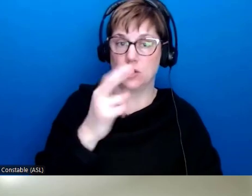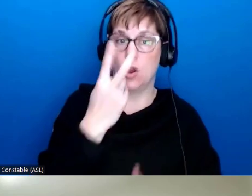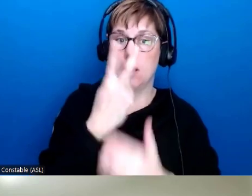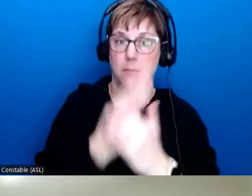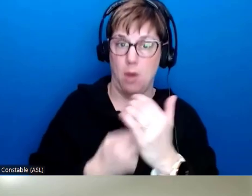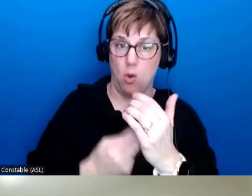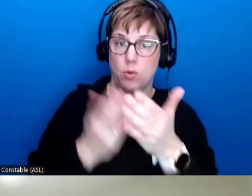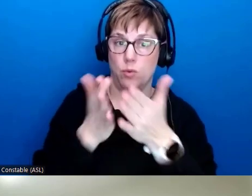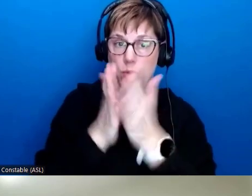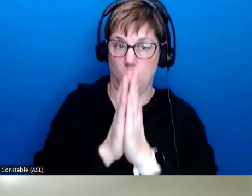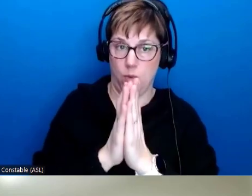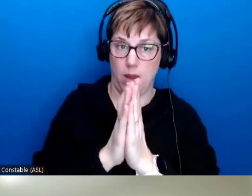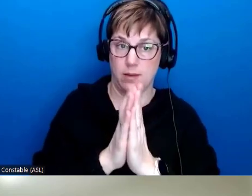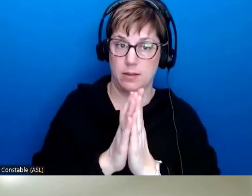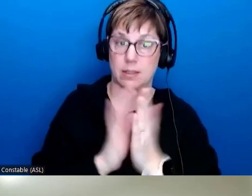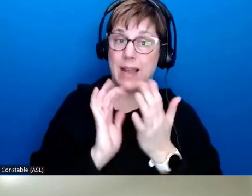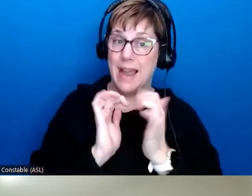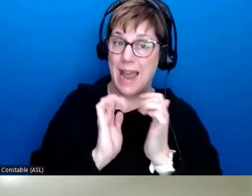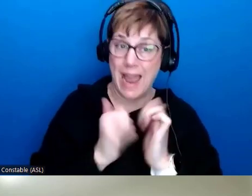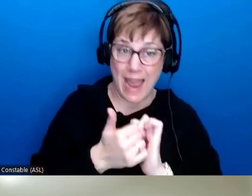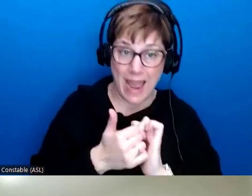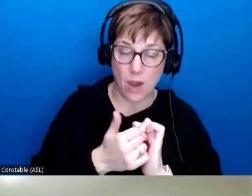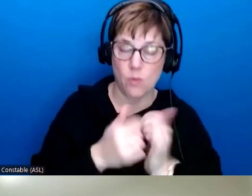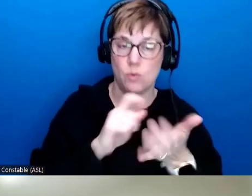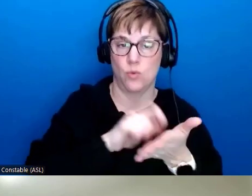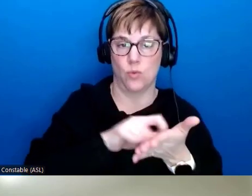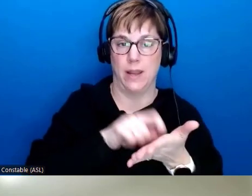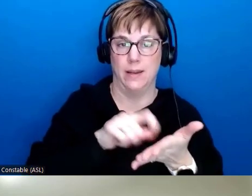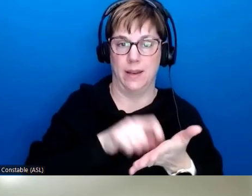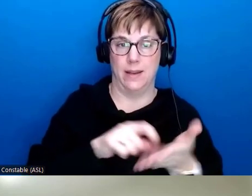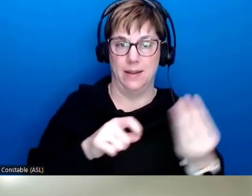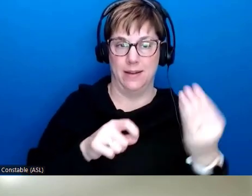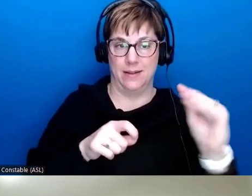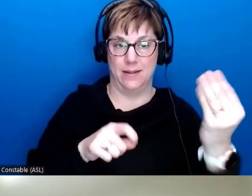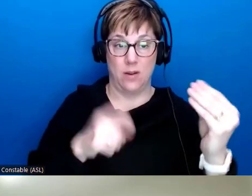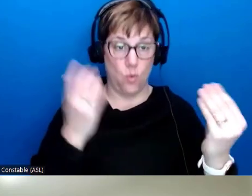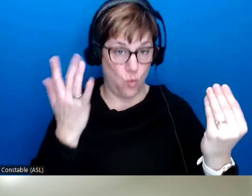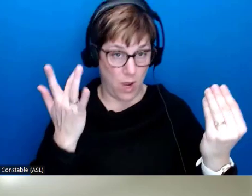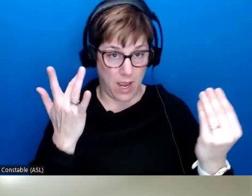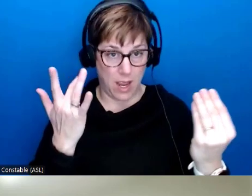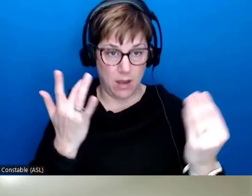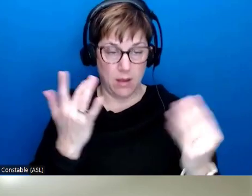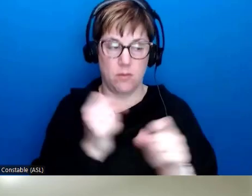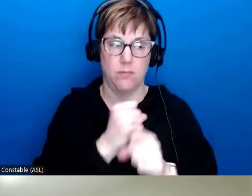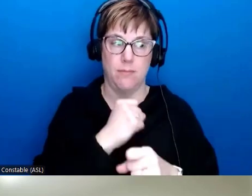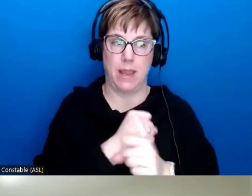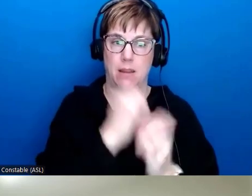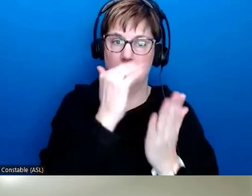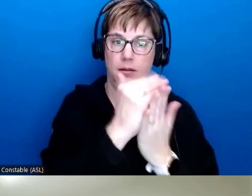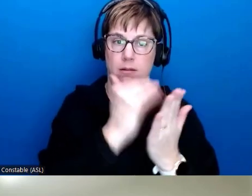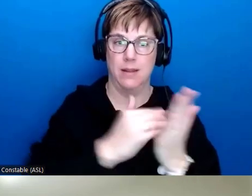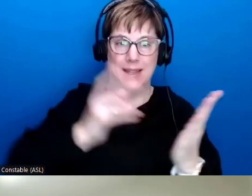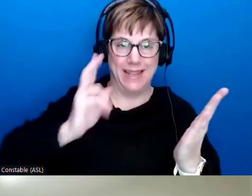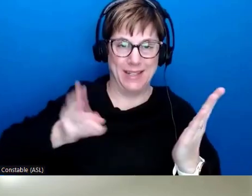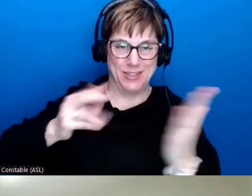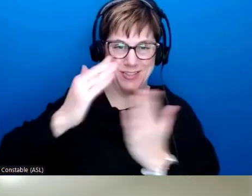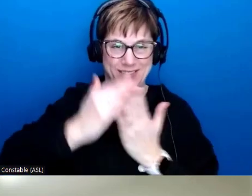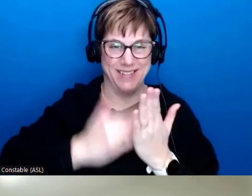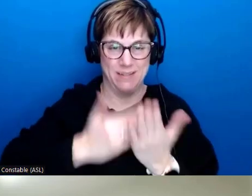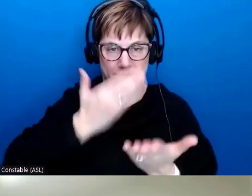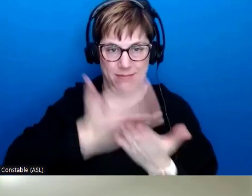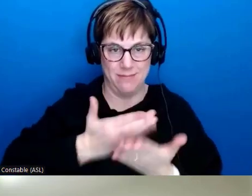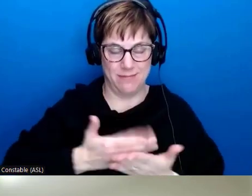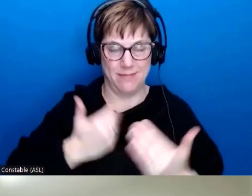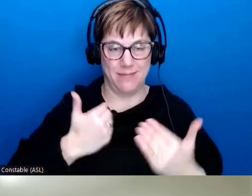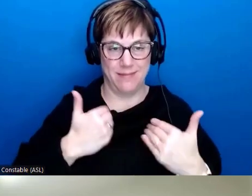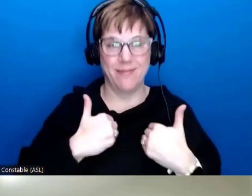that request in writing. Now, why do we say writing? Because we want to create a record of what's going on. Usually when you